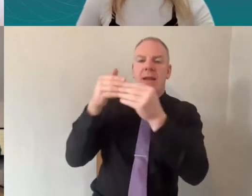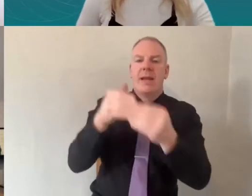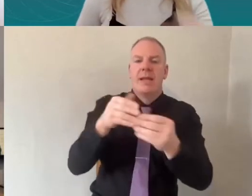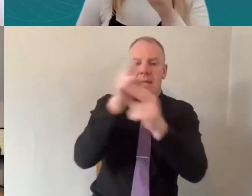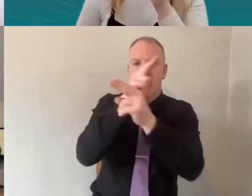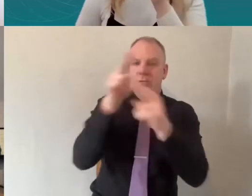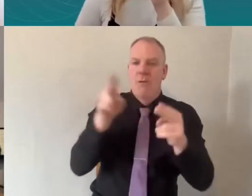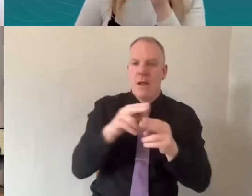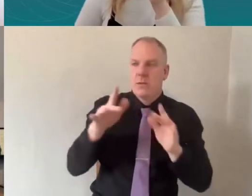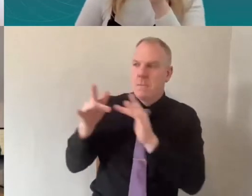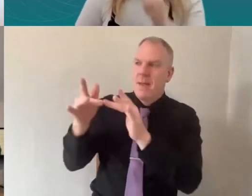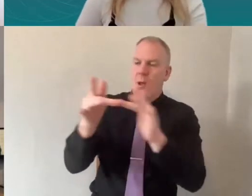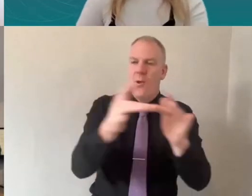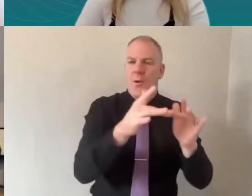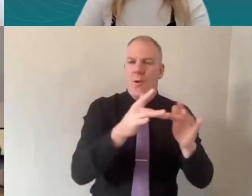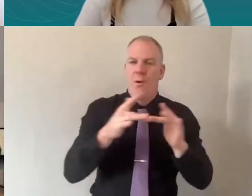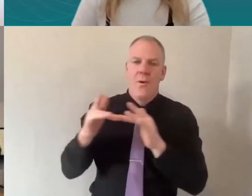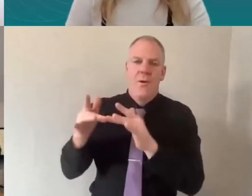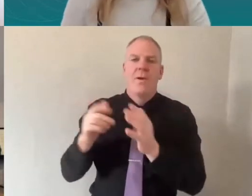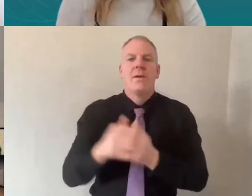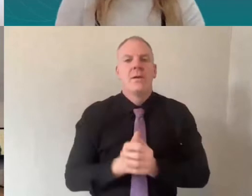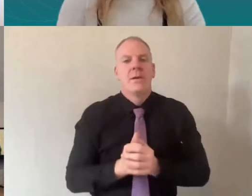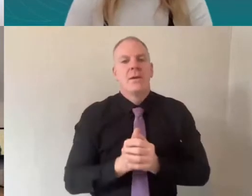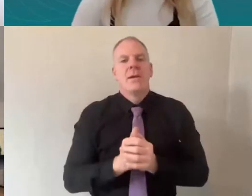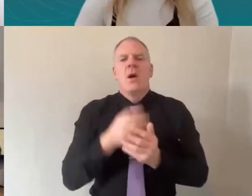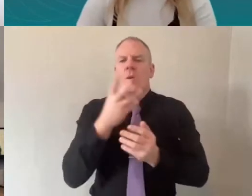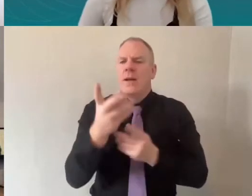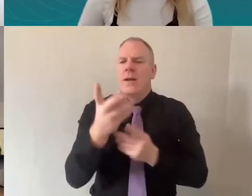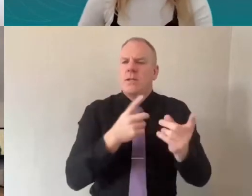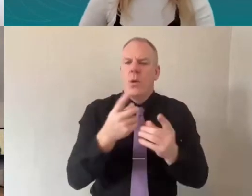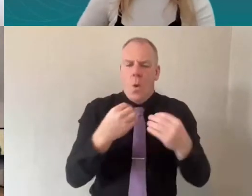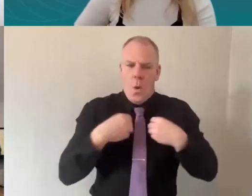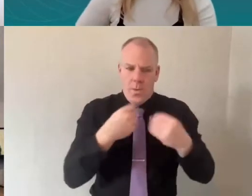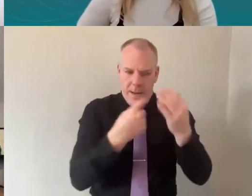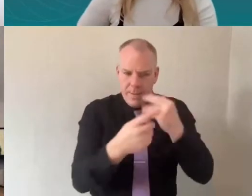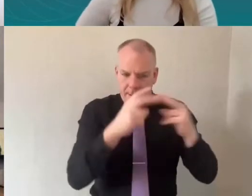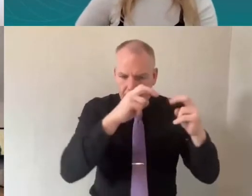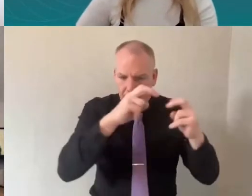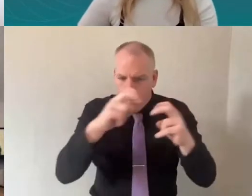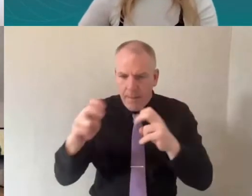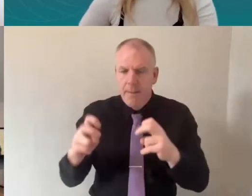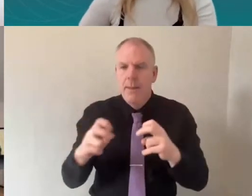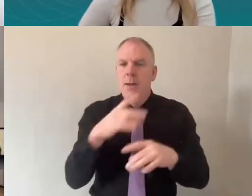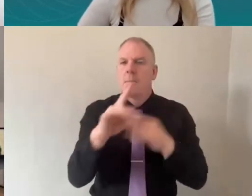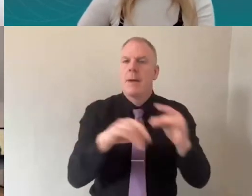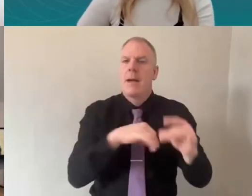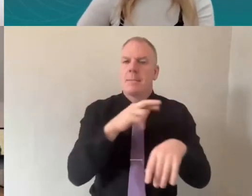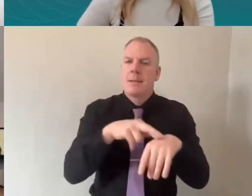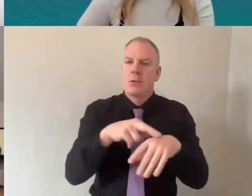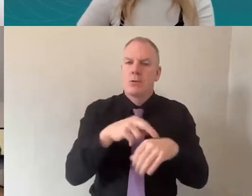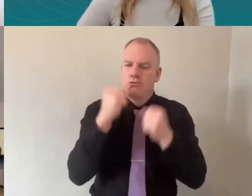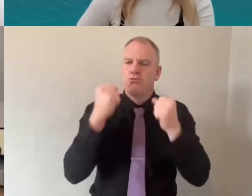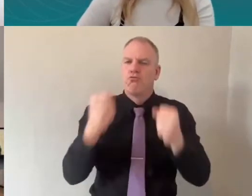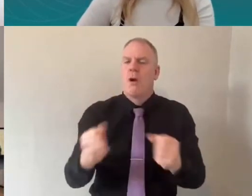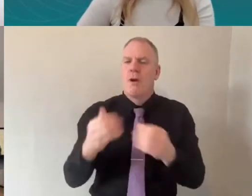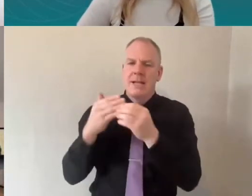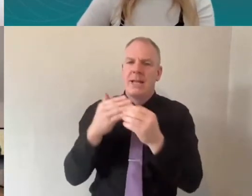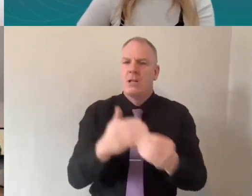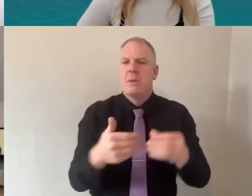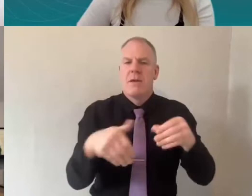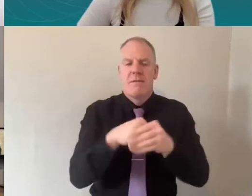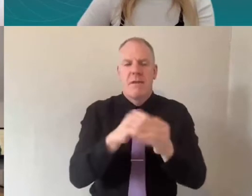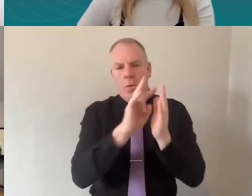networks. It will carry out its own independent analysis to establish strong and credible leadership in quality